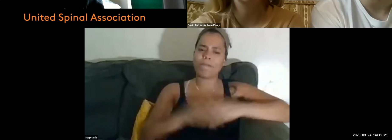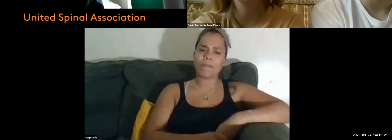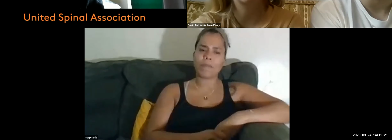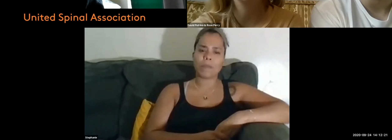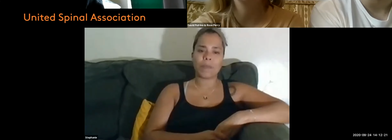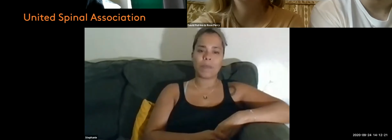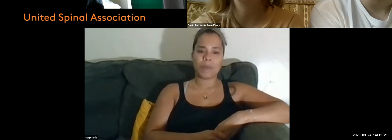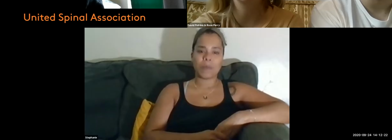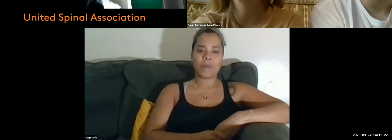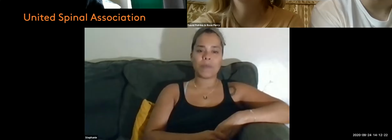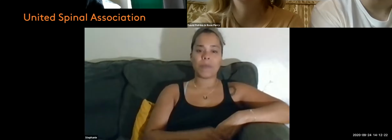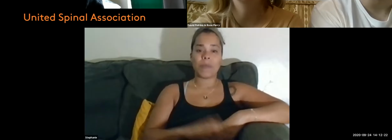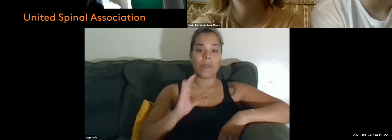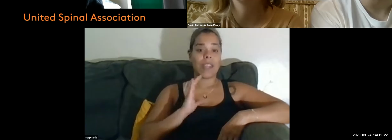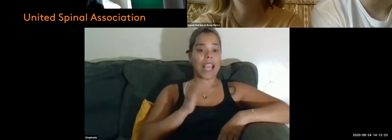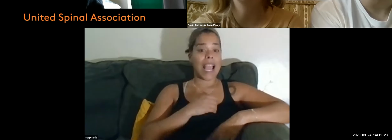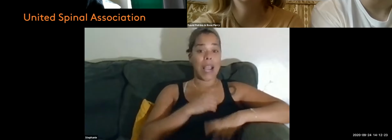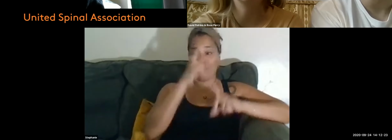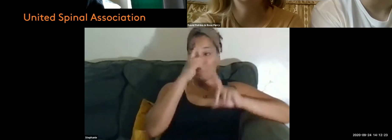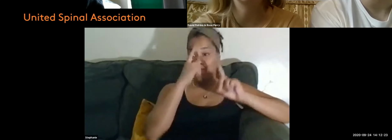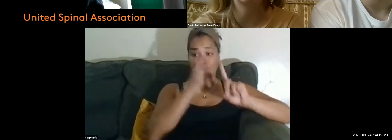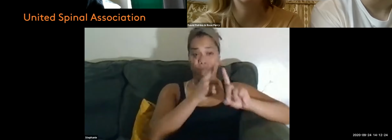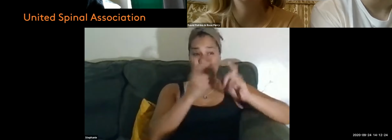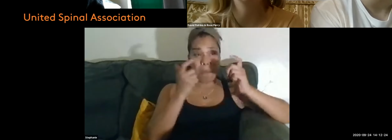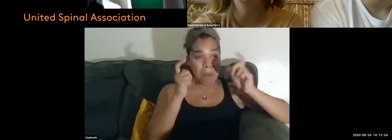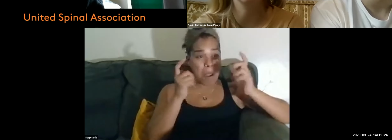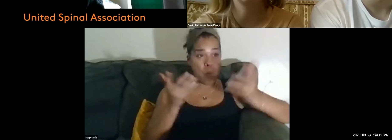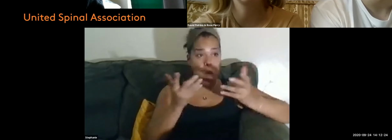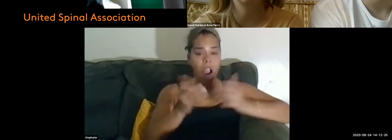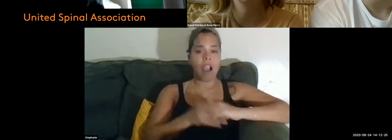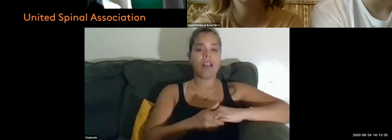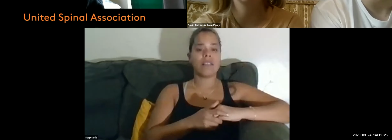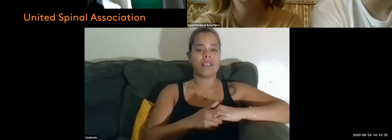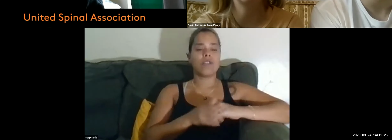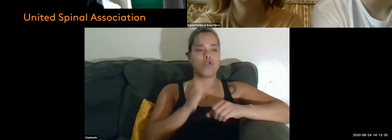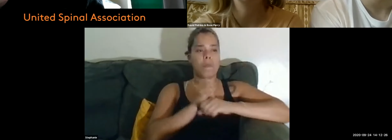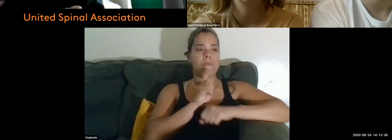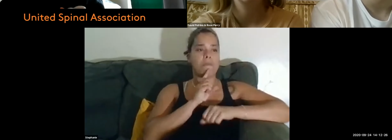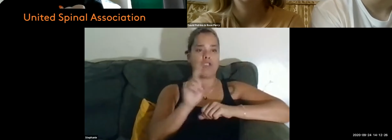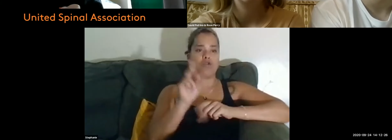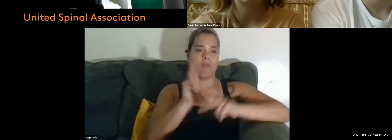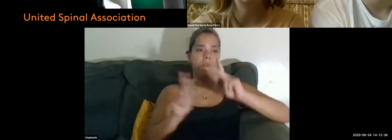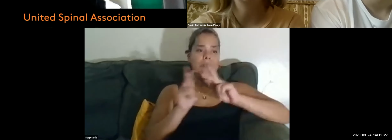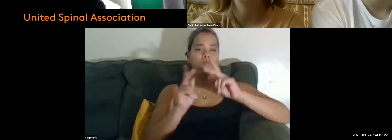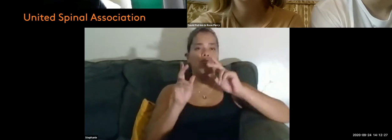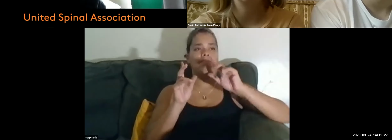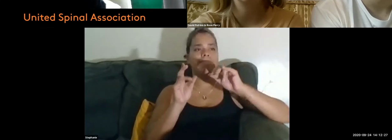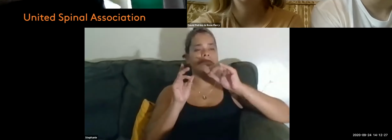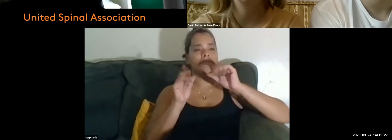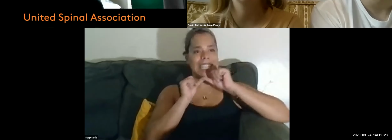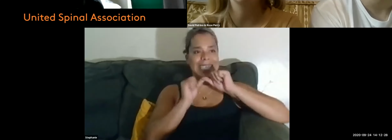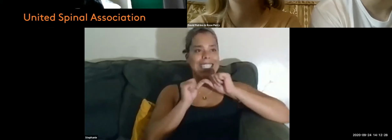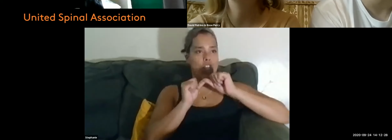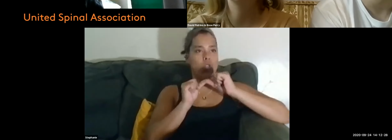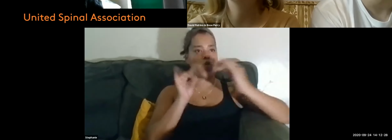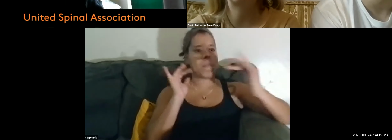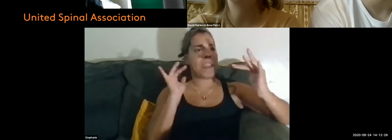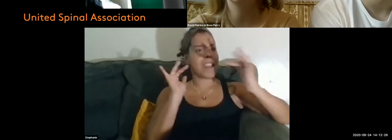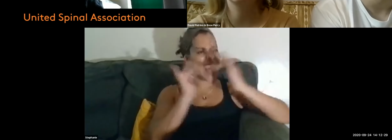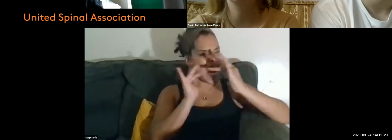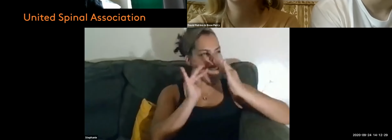I said, our big thing is making sure that people can stay socially connected. And we are